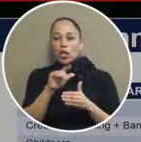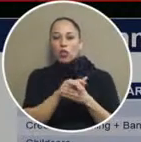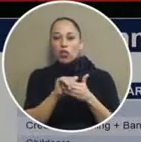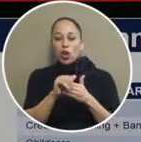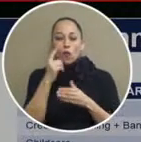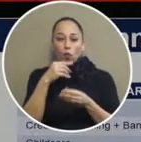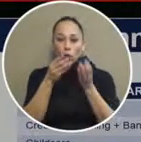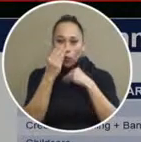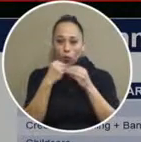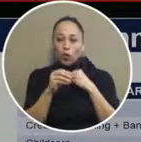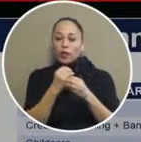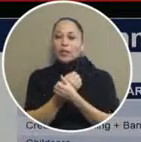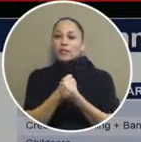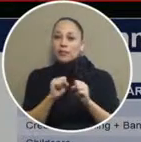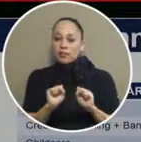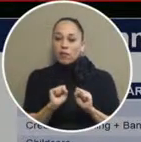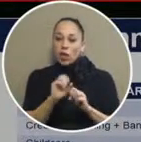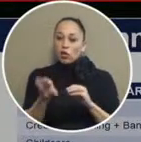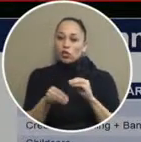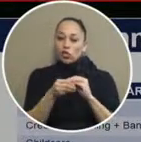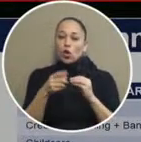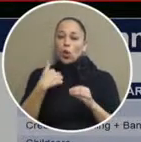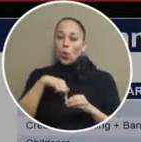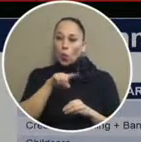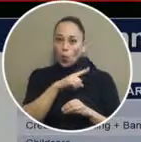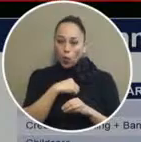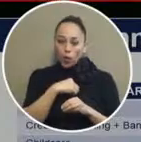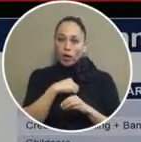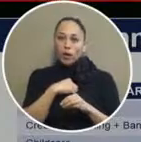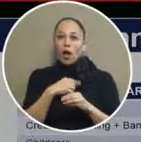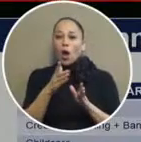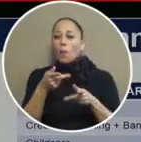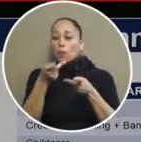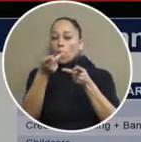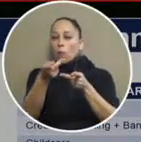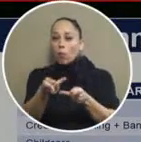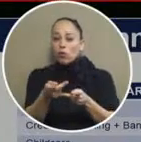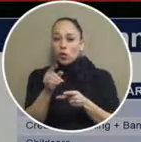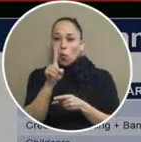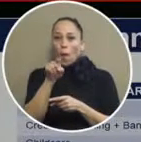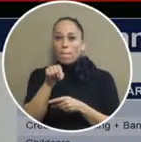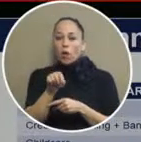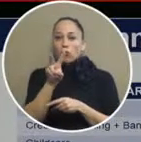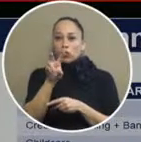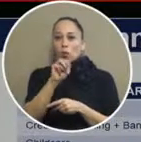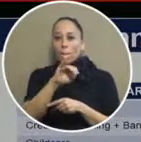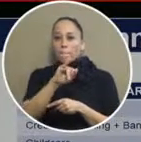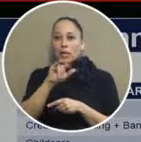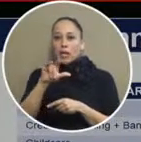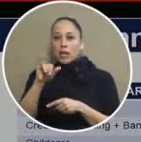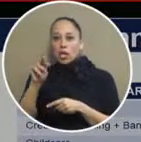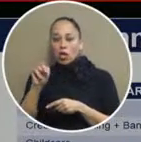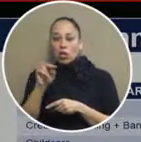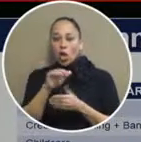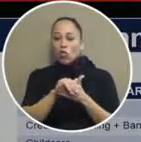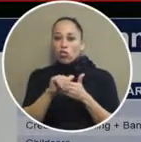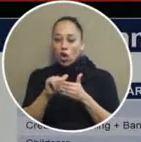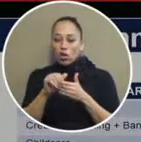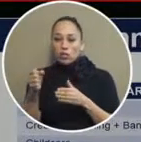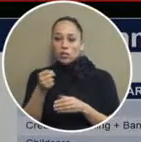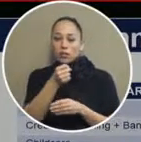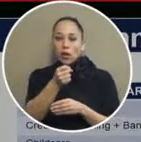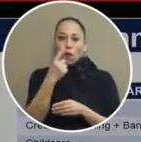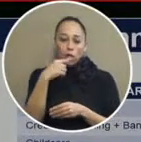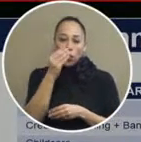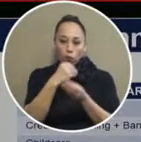food security. Total, we are proposing $1.2 million be allocated